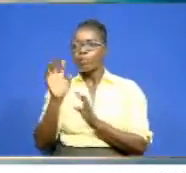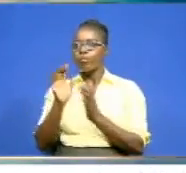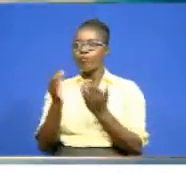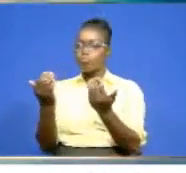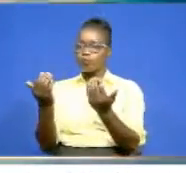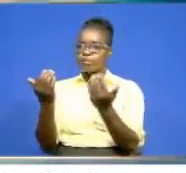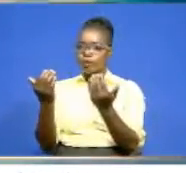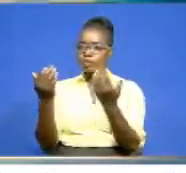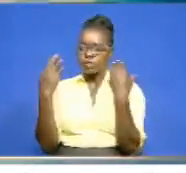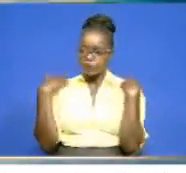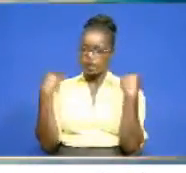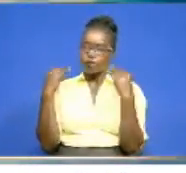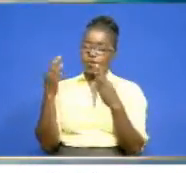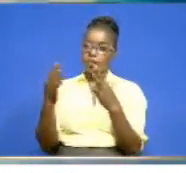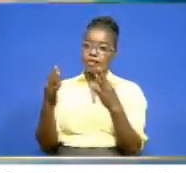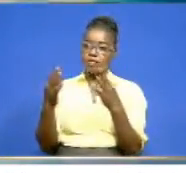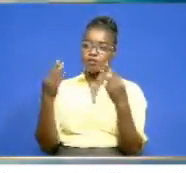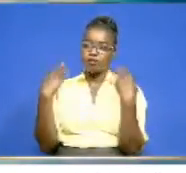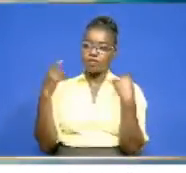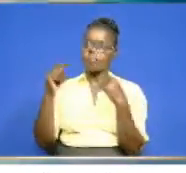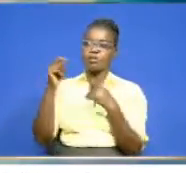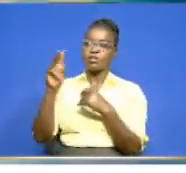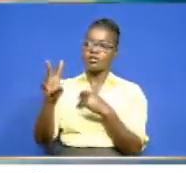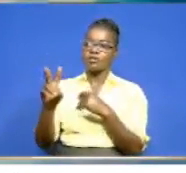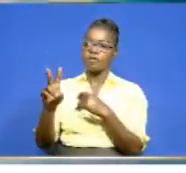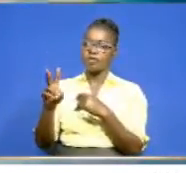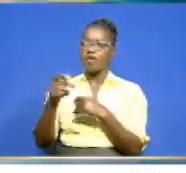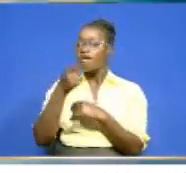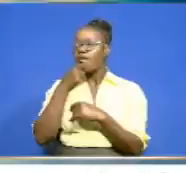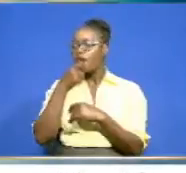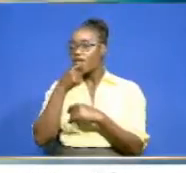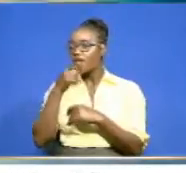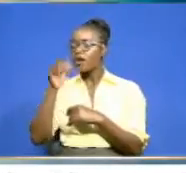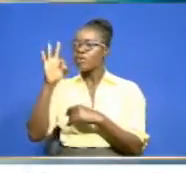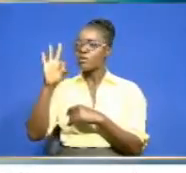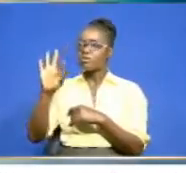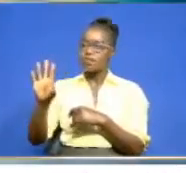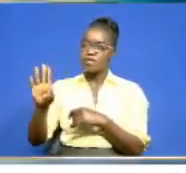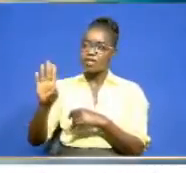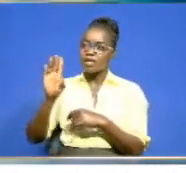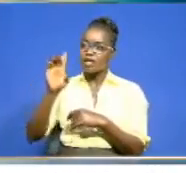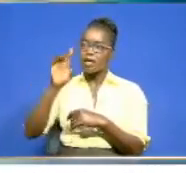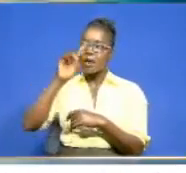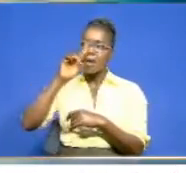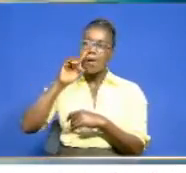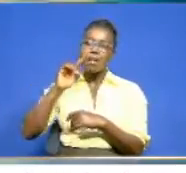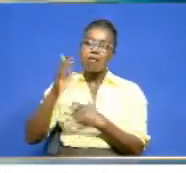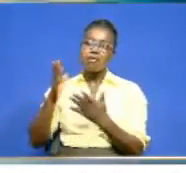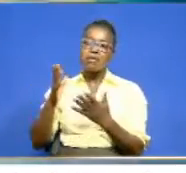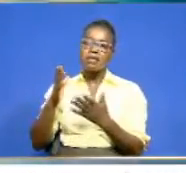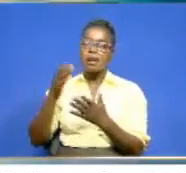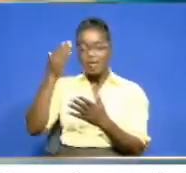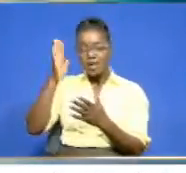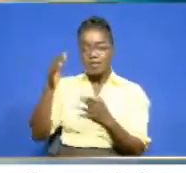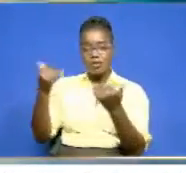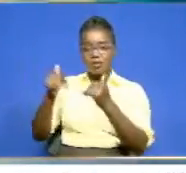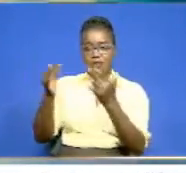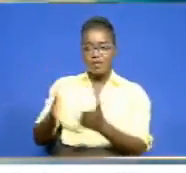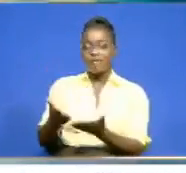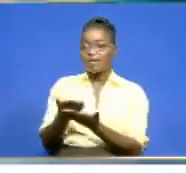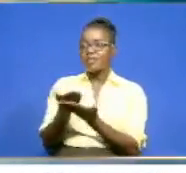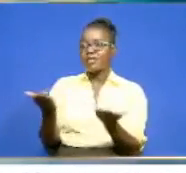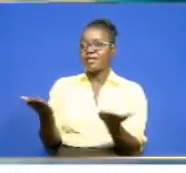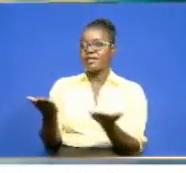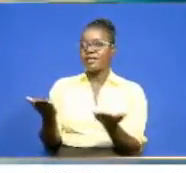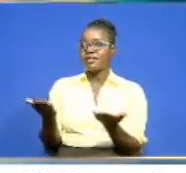And if we have a game on TV, Gor Mahia versus FC, I personally cannot name even a single player in the Gor Mahia and the